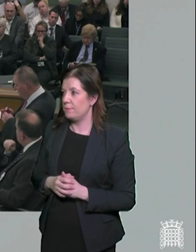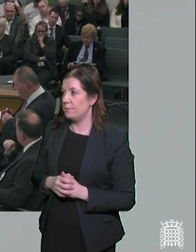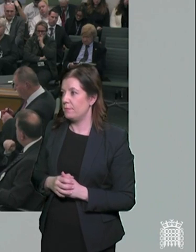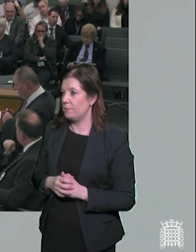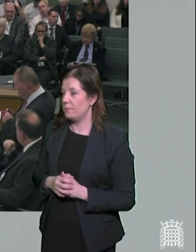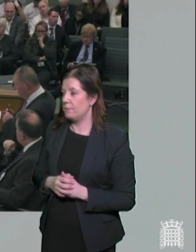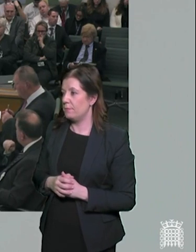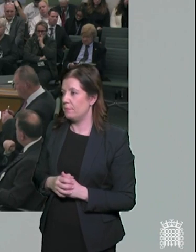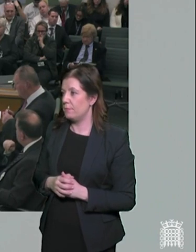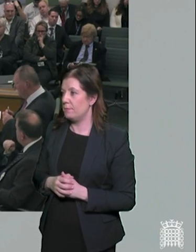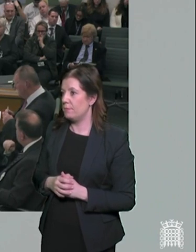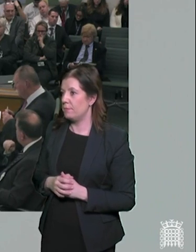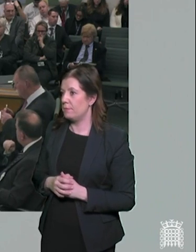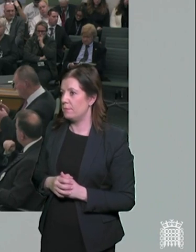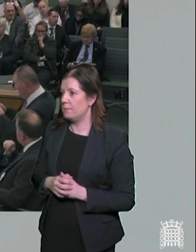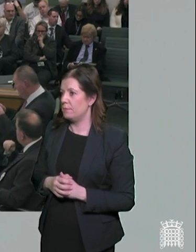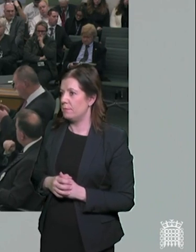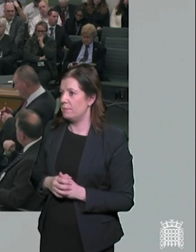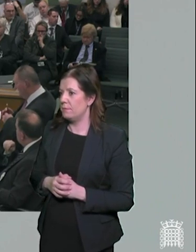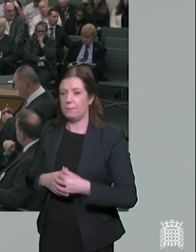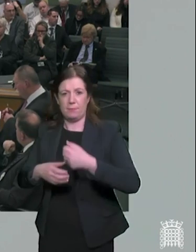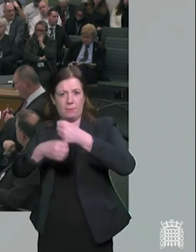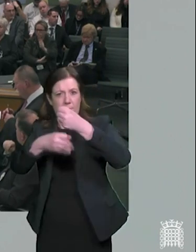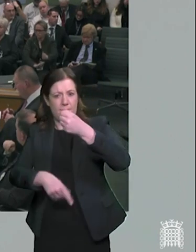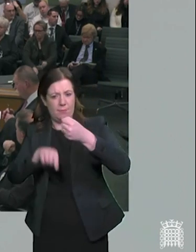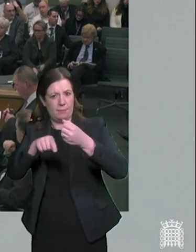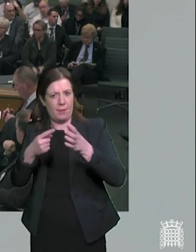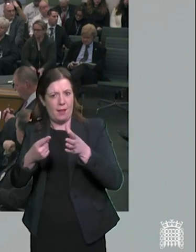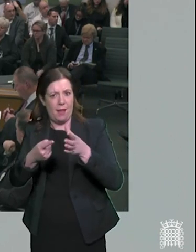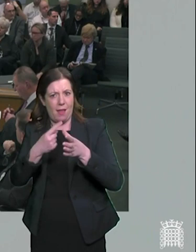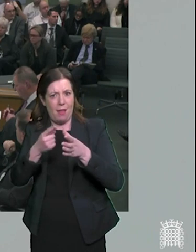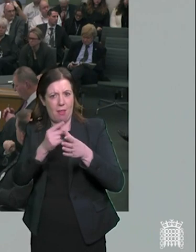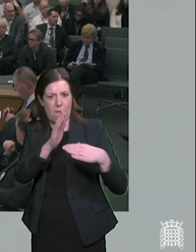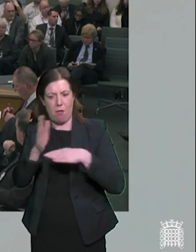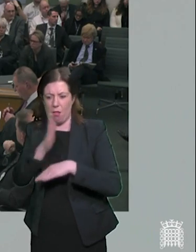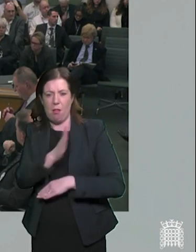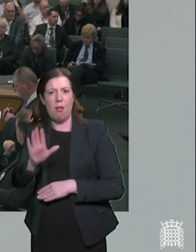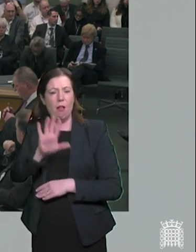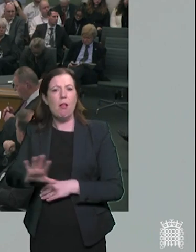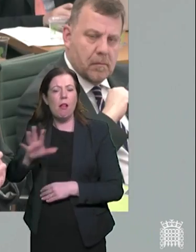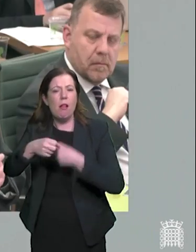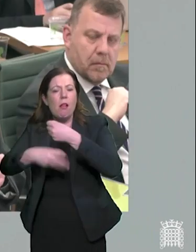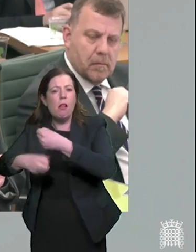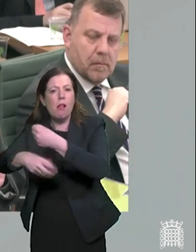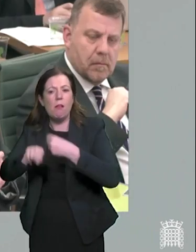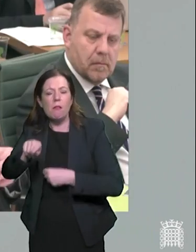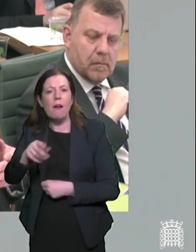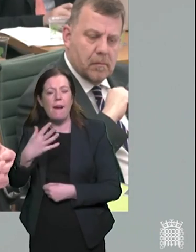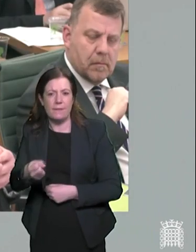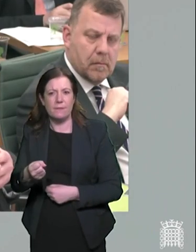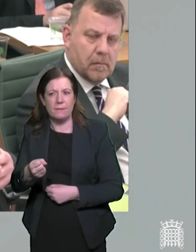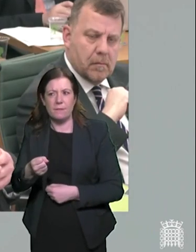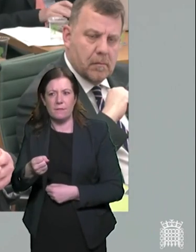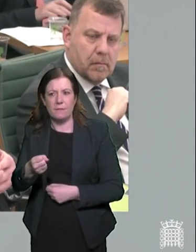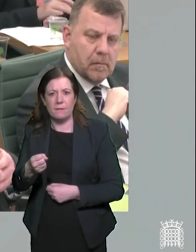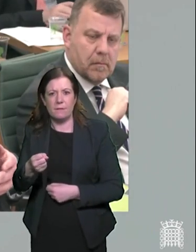and it appears to show multiple bottles of alcohol in the bottom right-hand corner of the photograph. Would you say